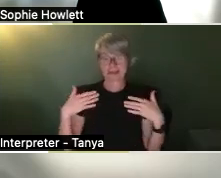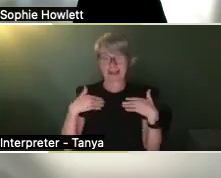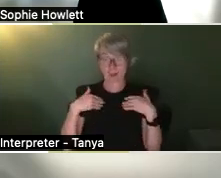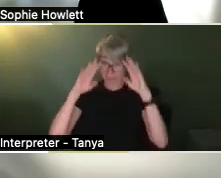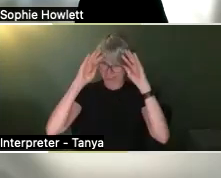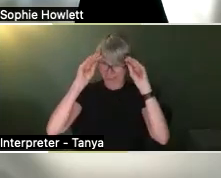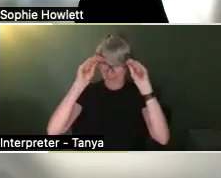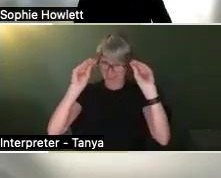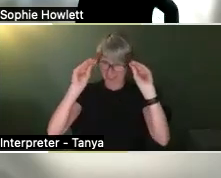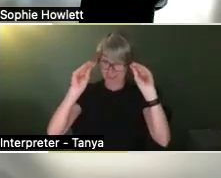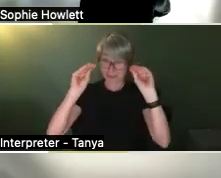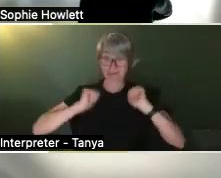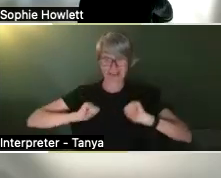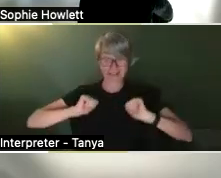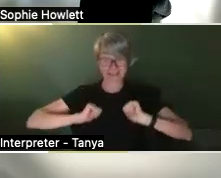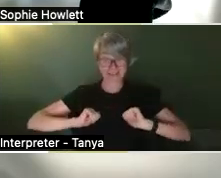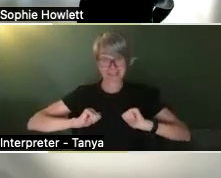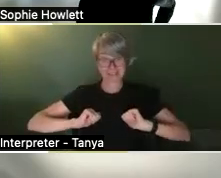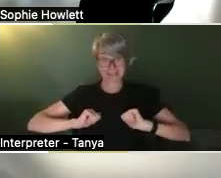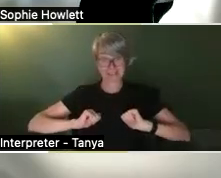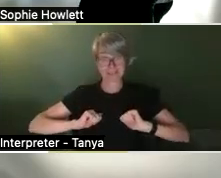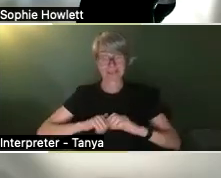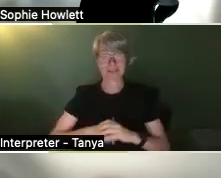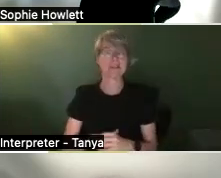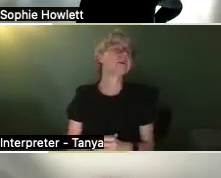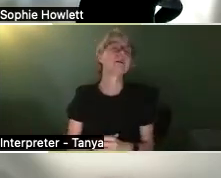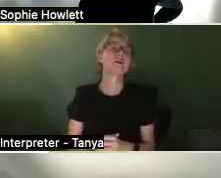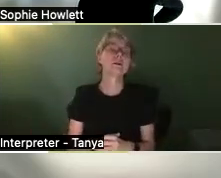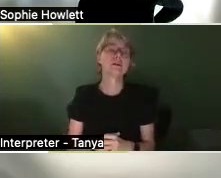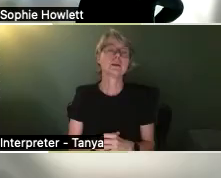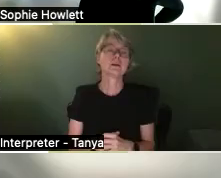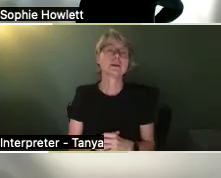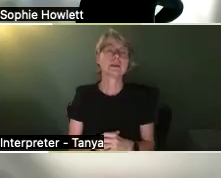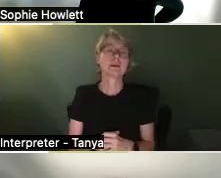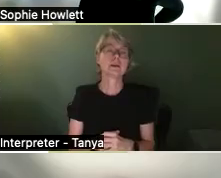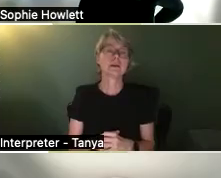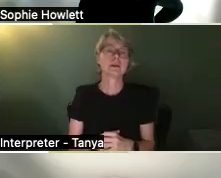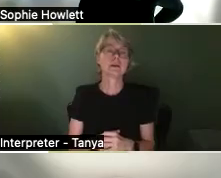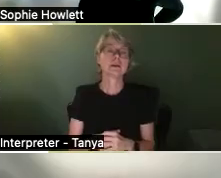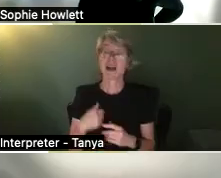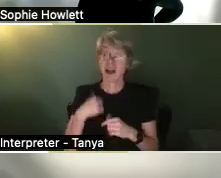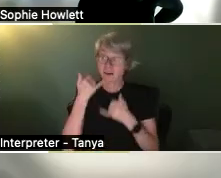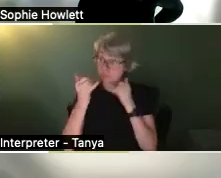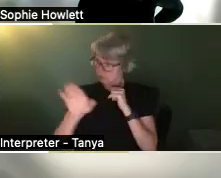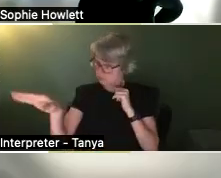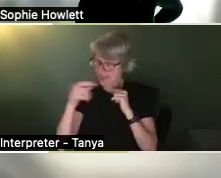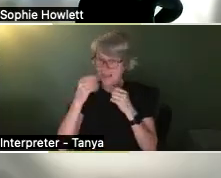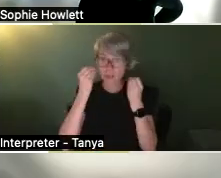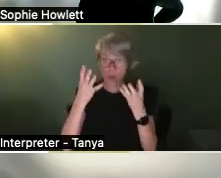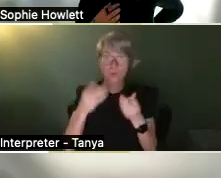training. I co-developed the modules. This is really good training for